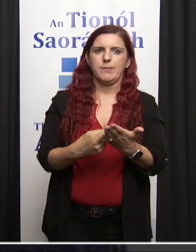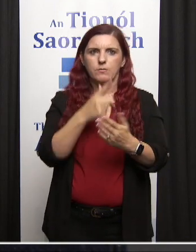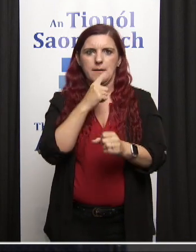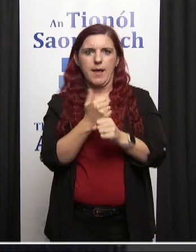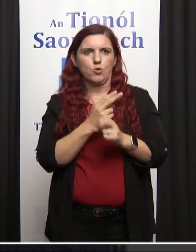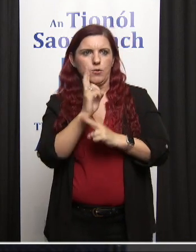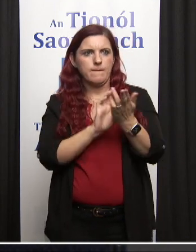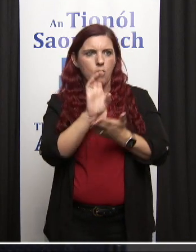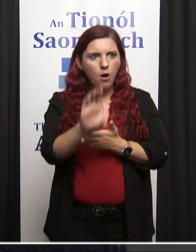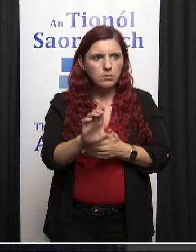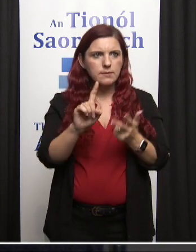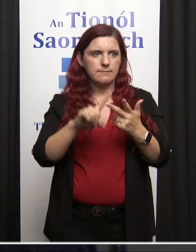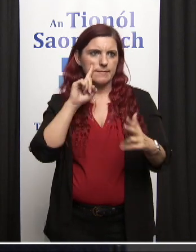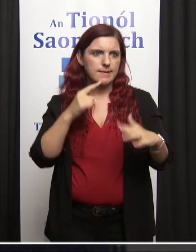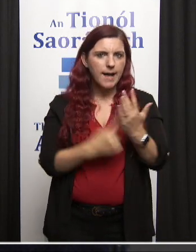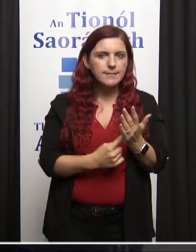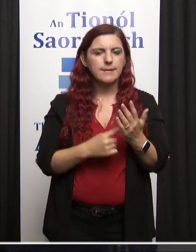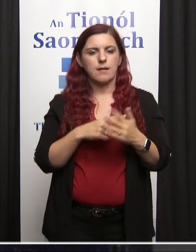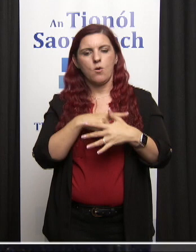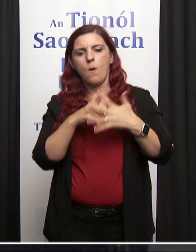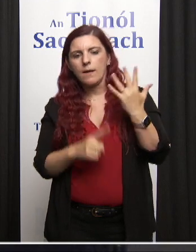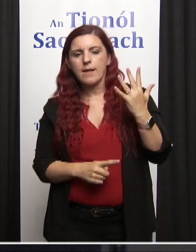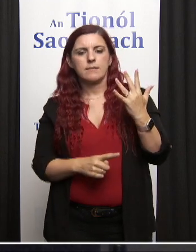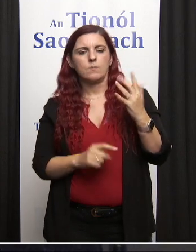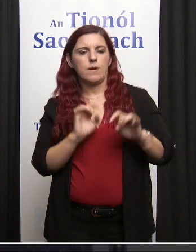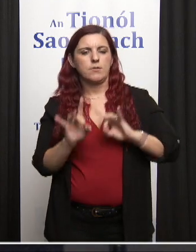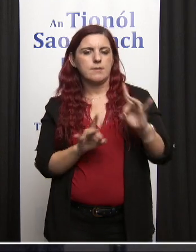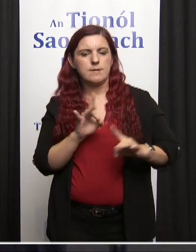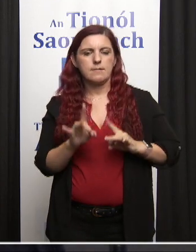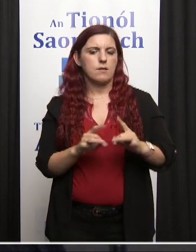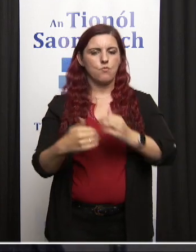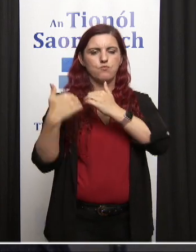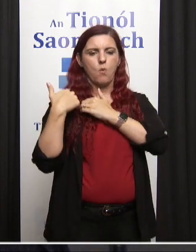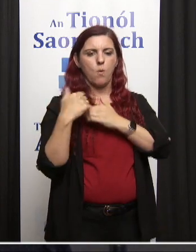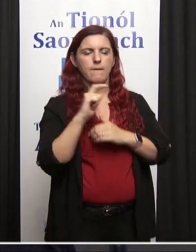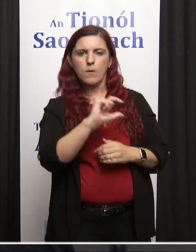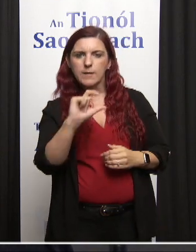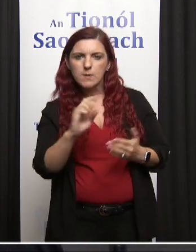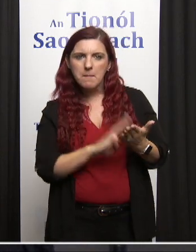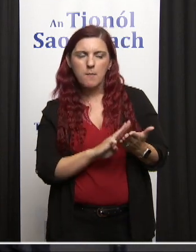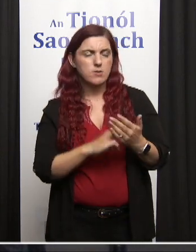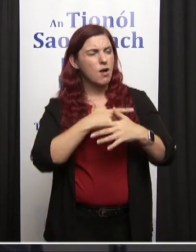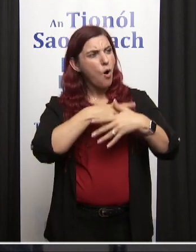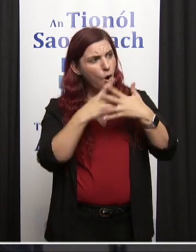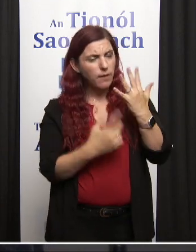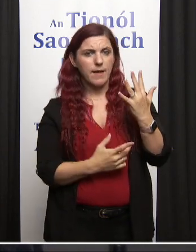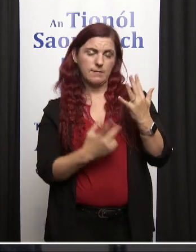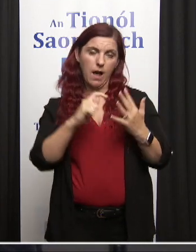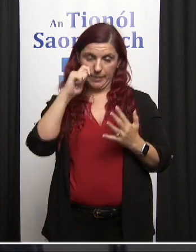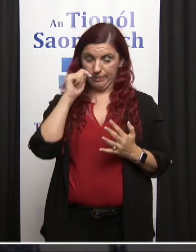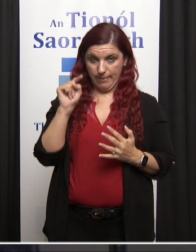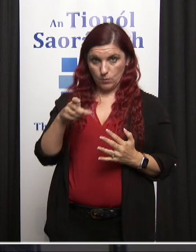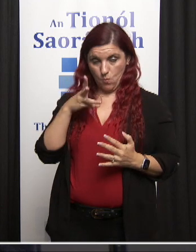should be funded, the term limits, and all the other questions, the role of councillors and everything you'd like to include in it, I think that